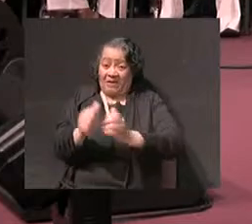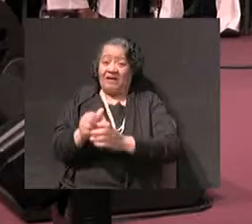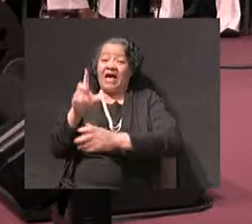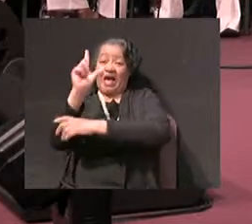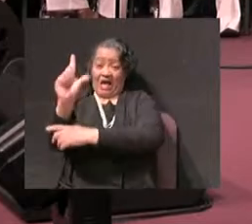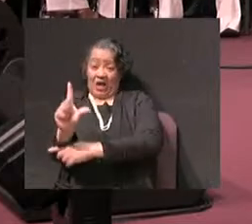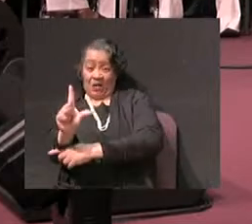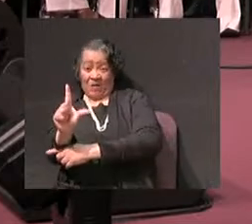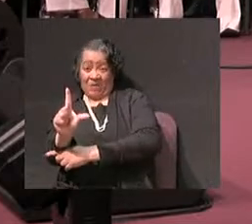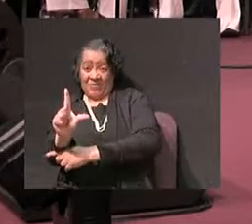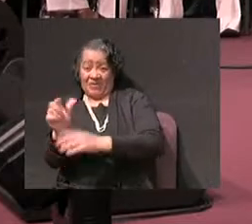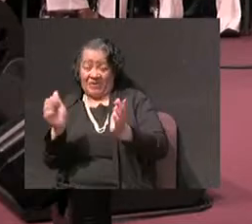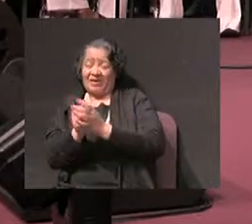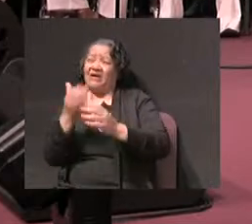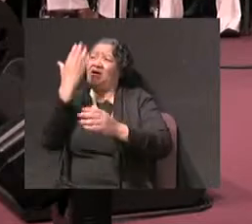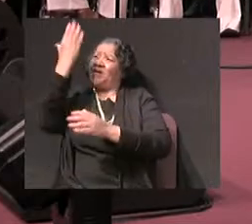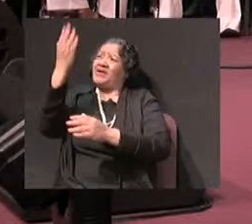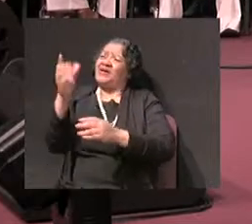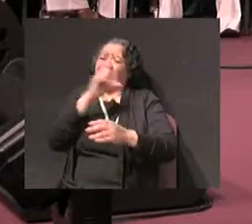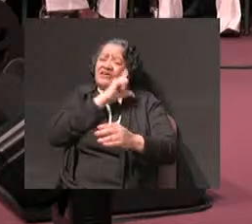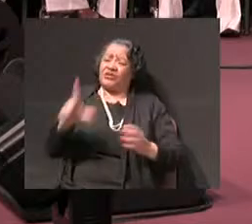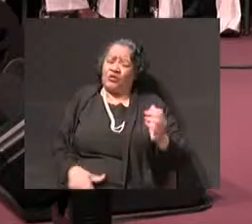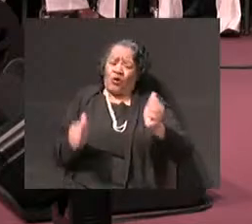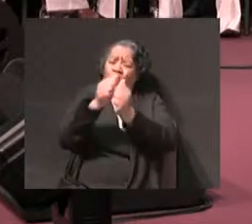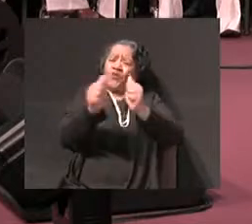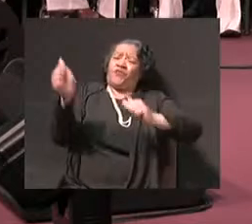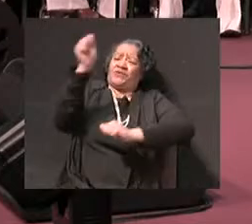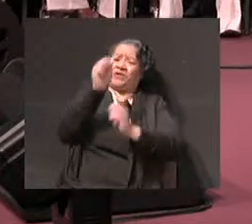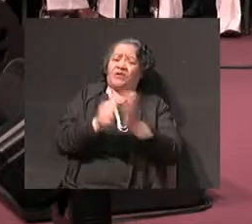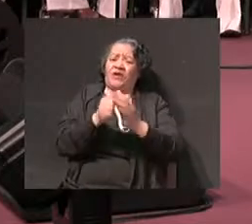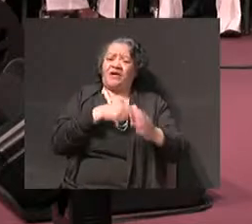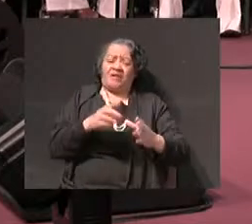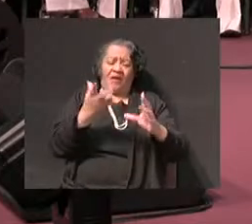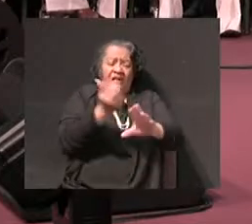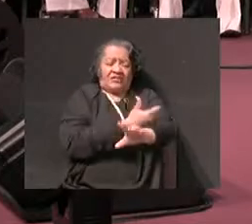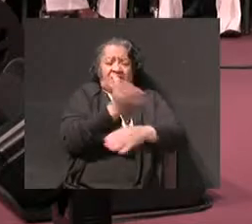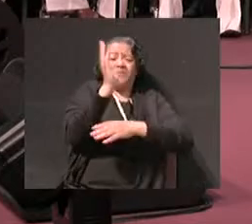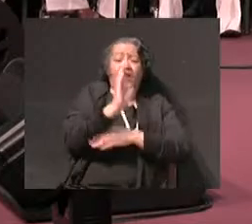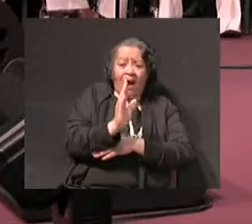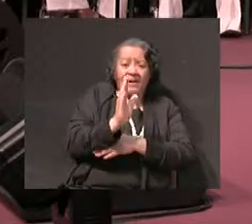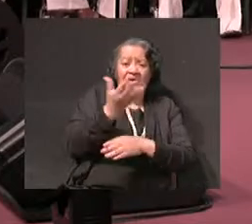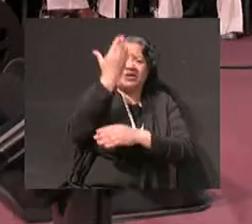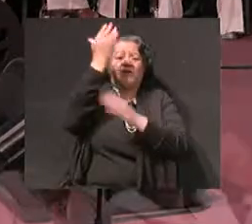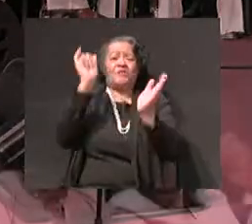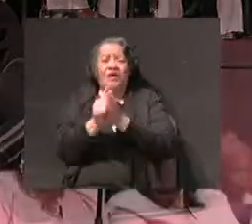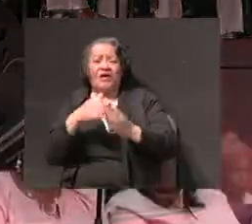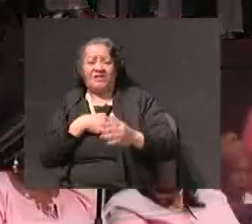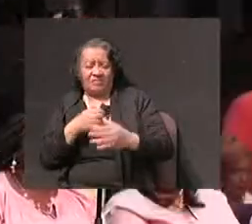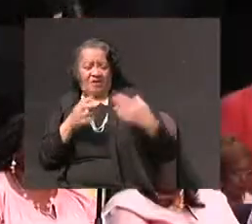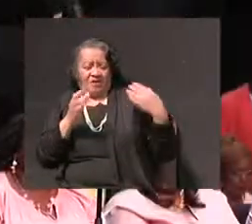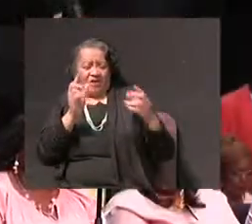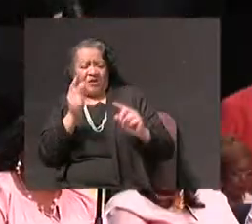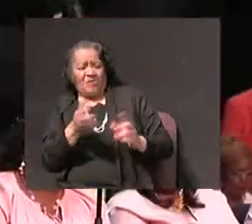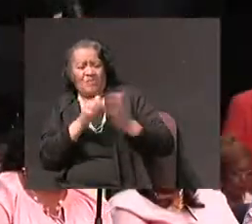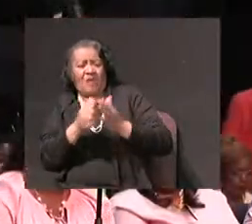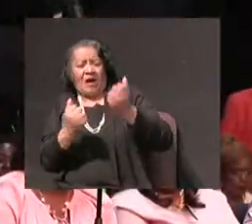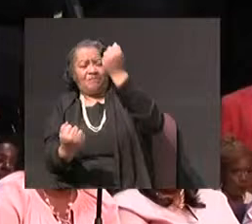L, he's the Lord of Lords. He's the Lamb of God. He's my leaning